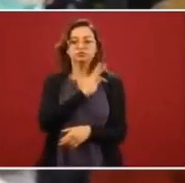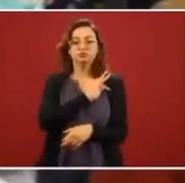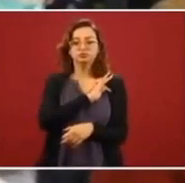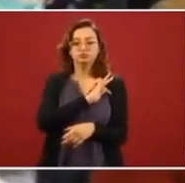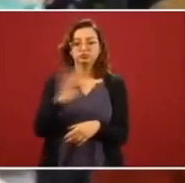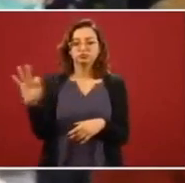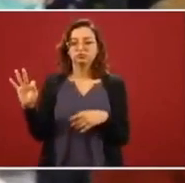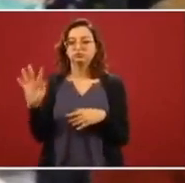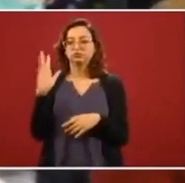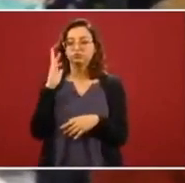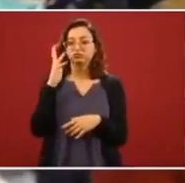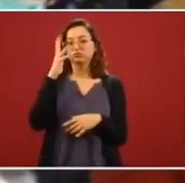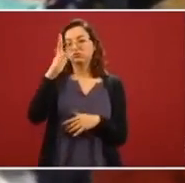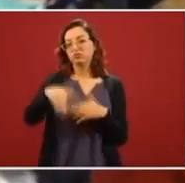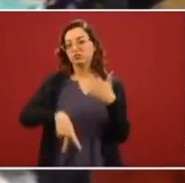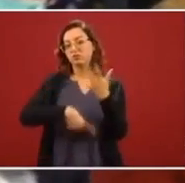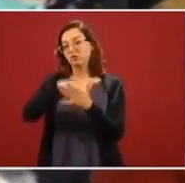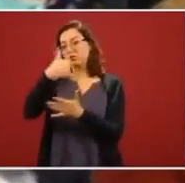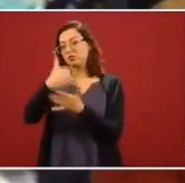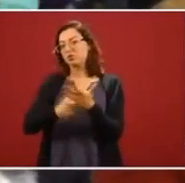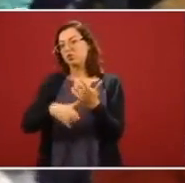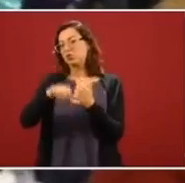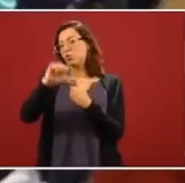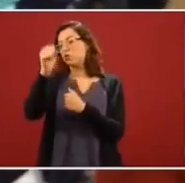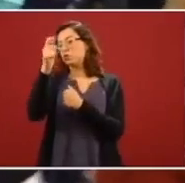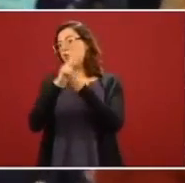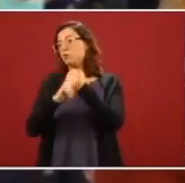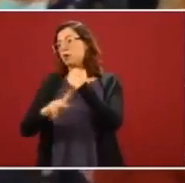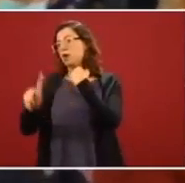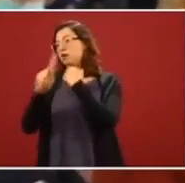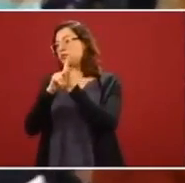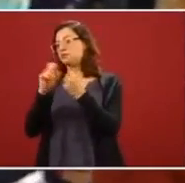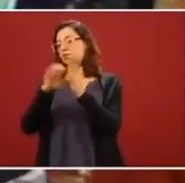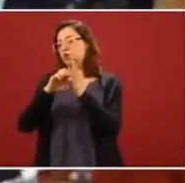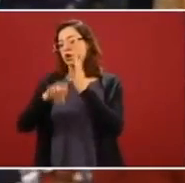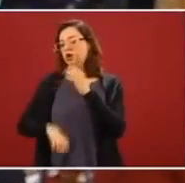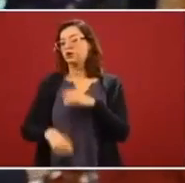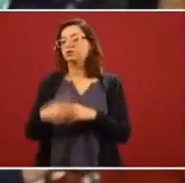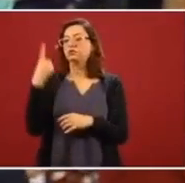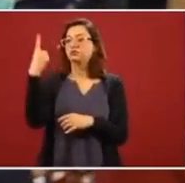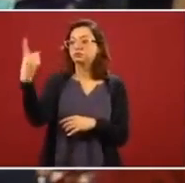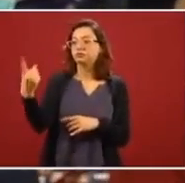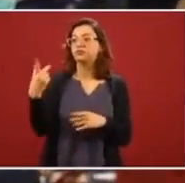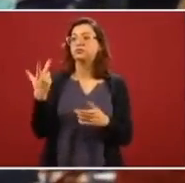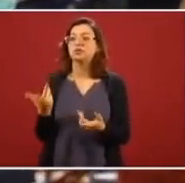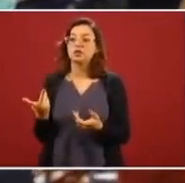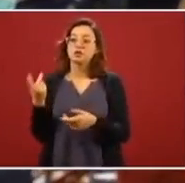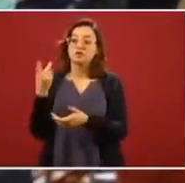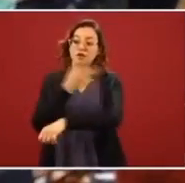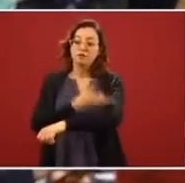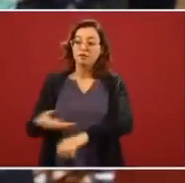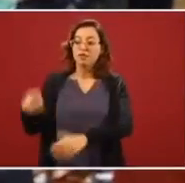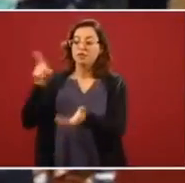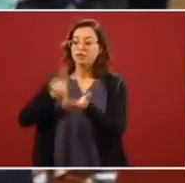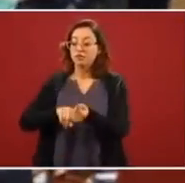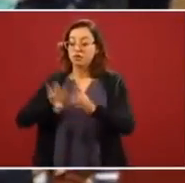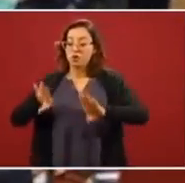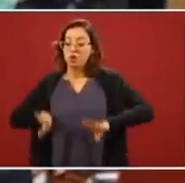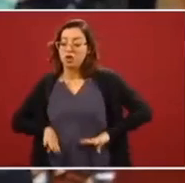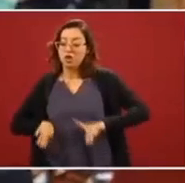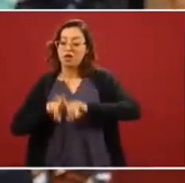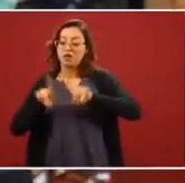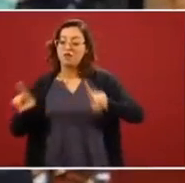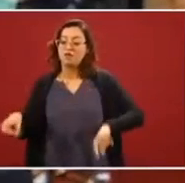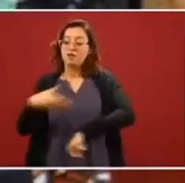futuro un proyecto, como en otros países, donde en una familia existe una persona con esas capacidades, la familia también tiene preferencia